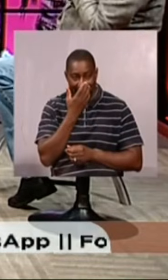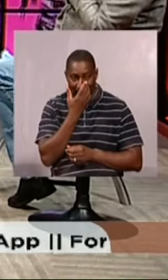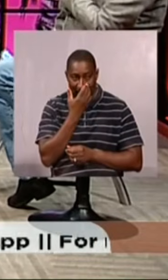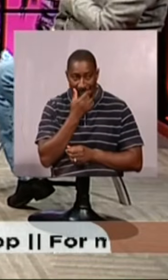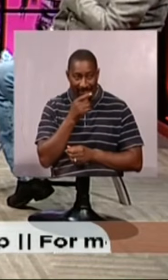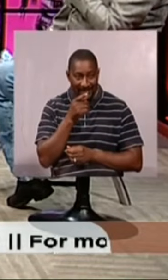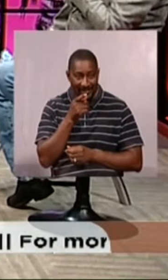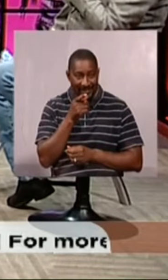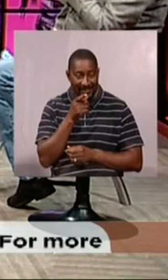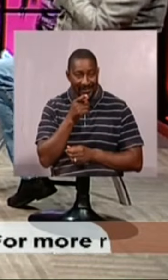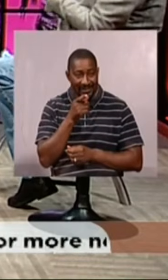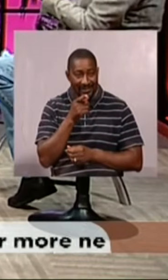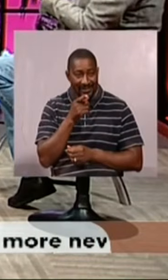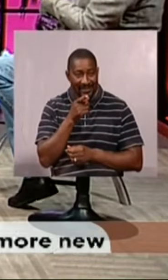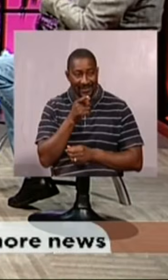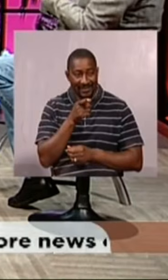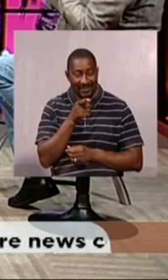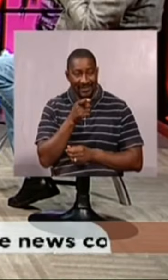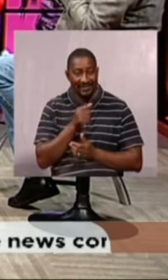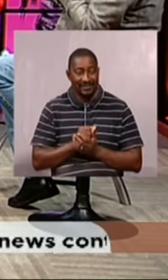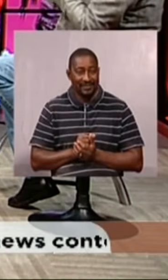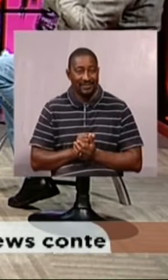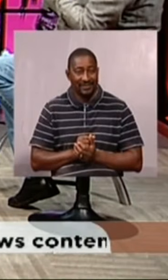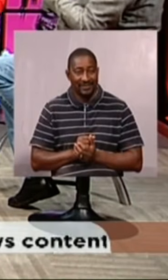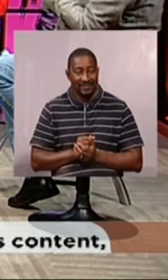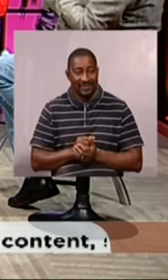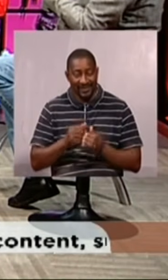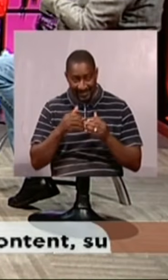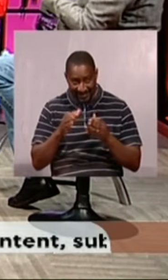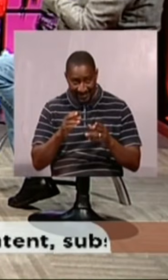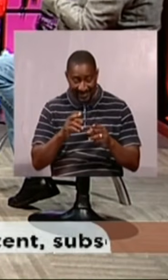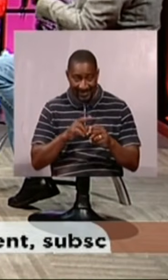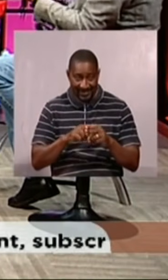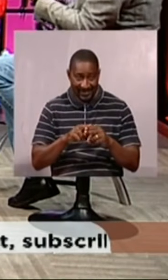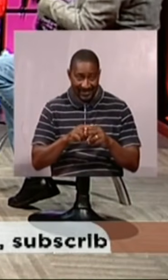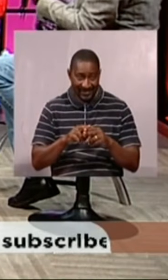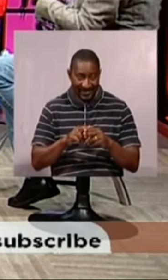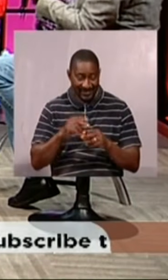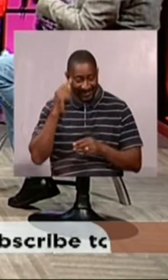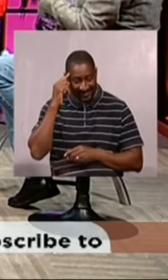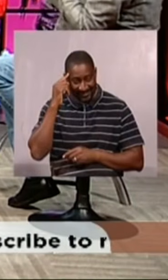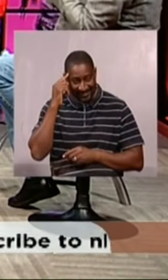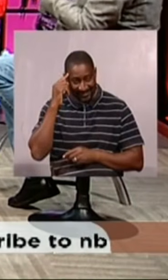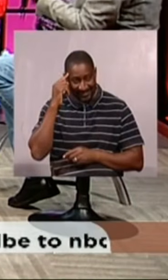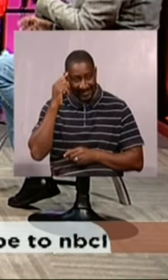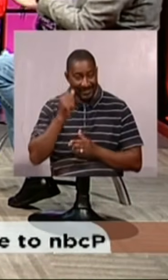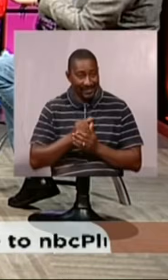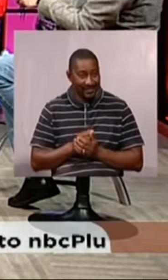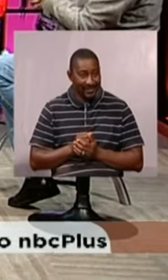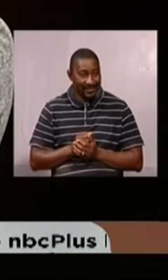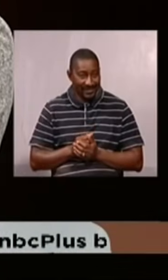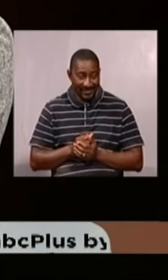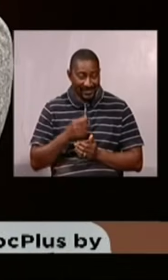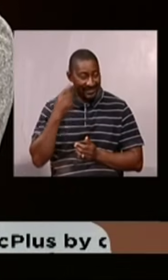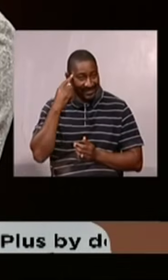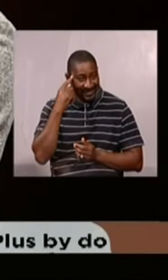part of, like she said, it's personal responsibility. Yeah. You have to start using your common sense at the end of the day. If you think it's too good to